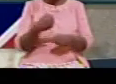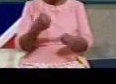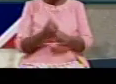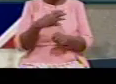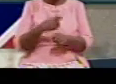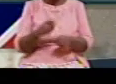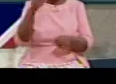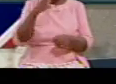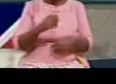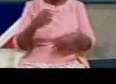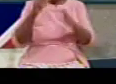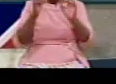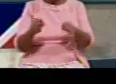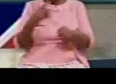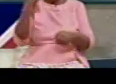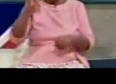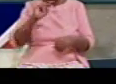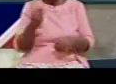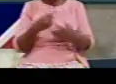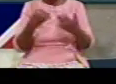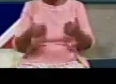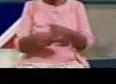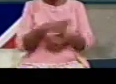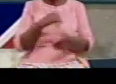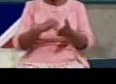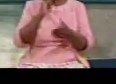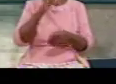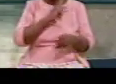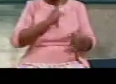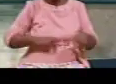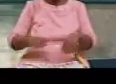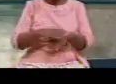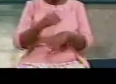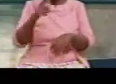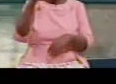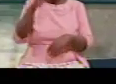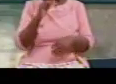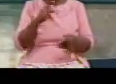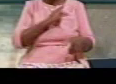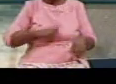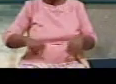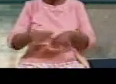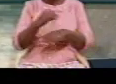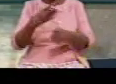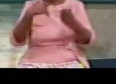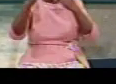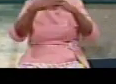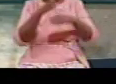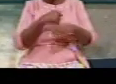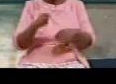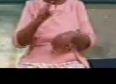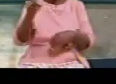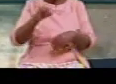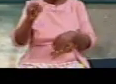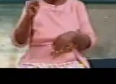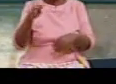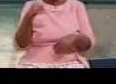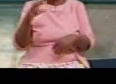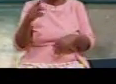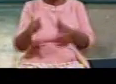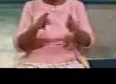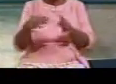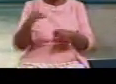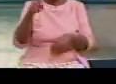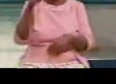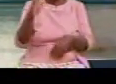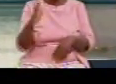today, it's the kingdom of God, the kingdom of heaven, the Zion of the people of God,